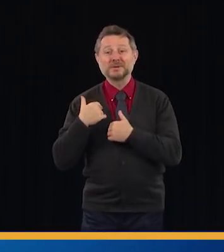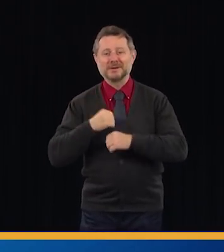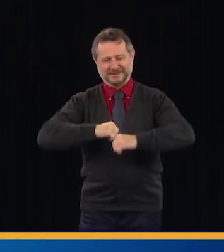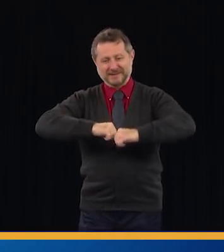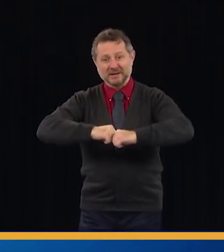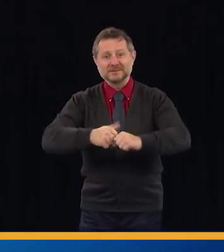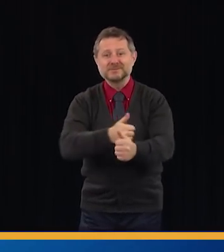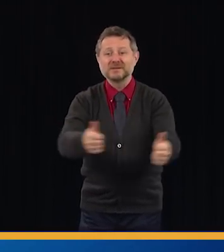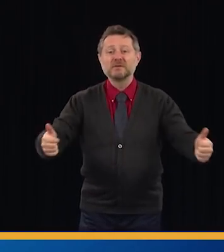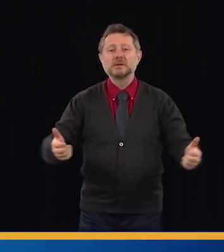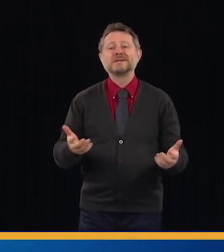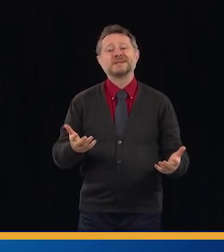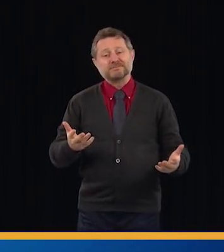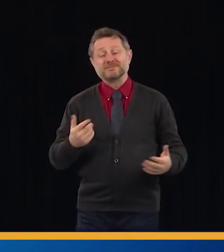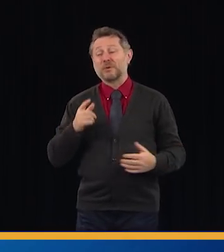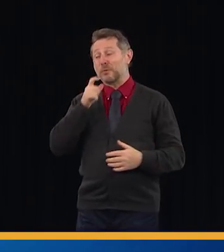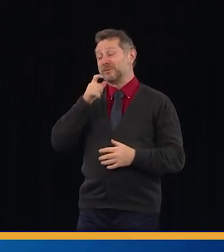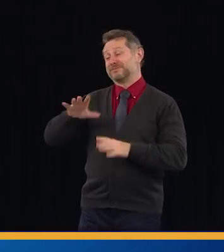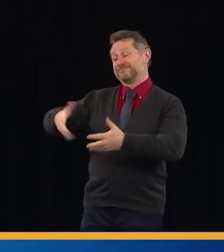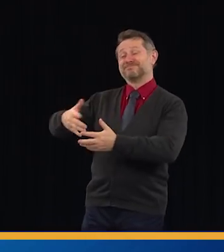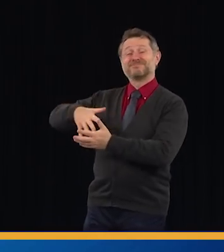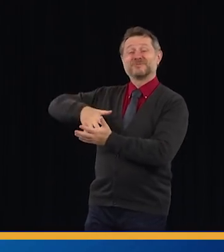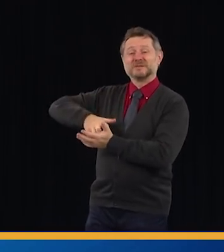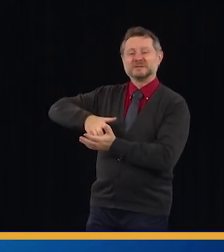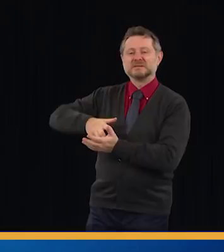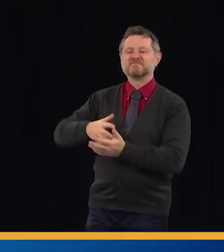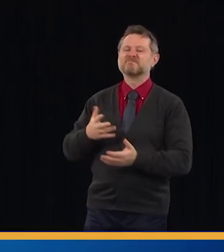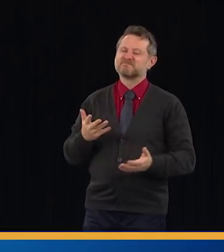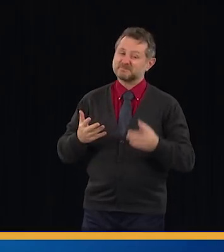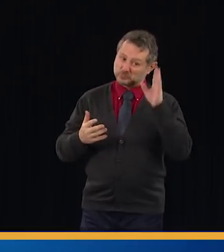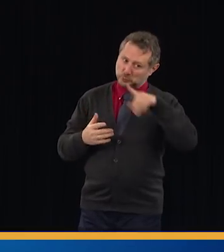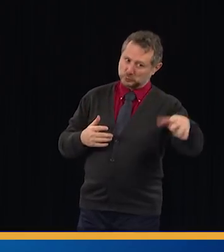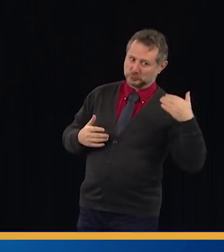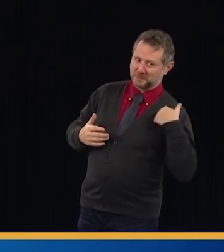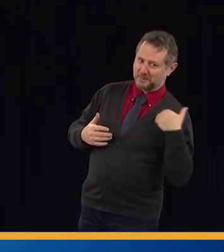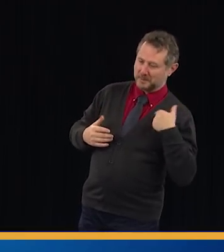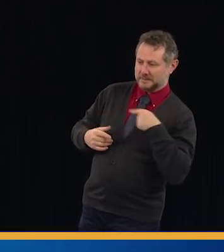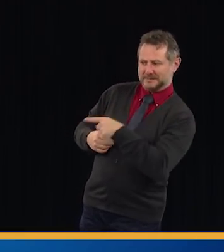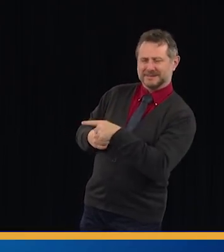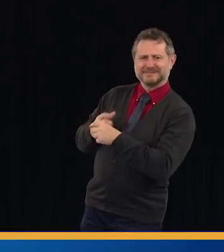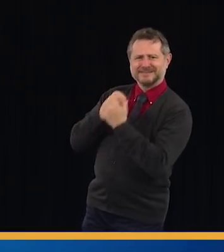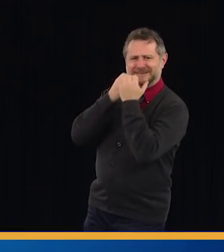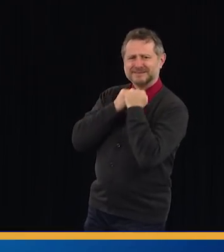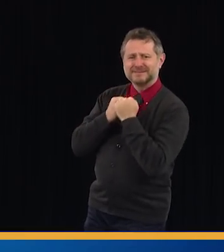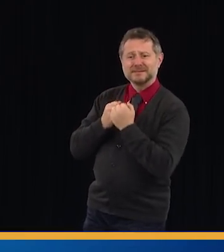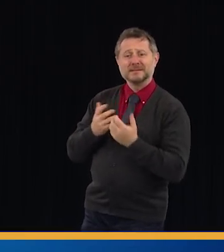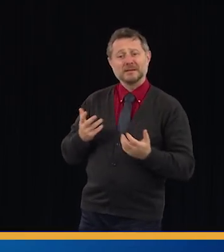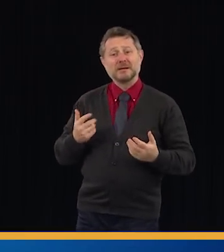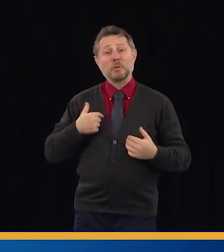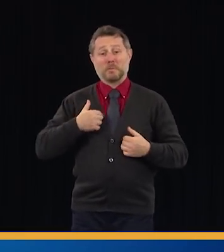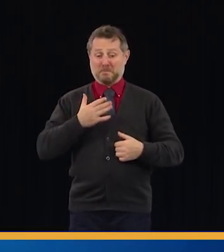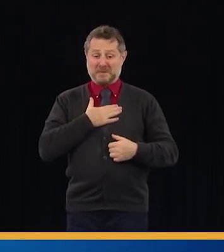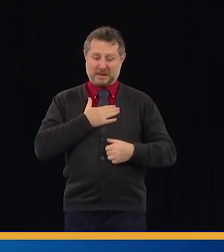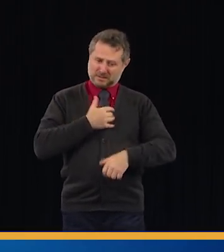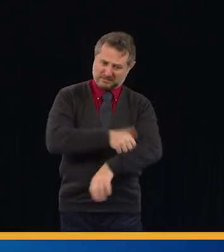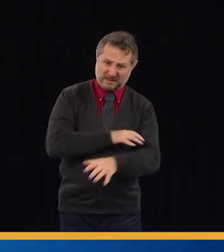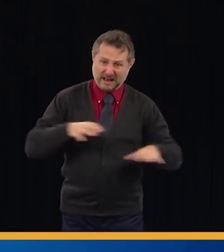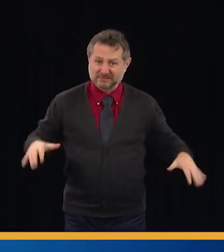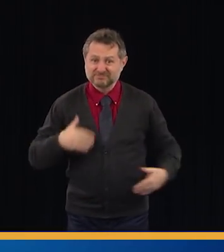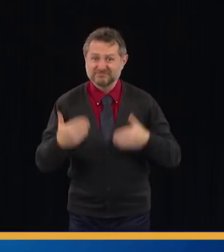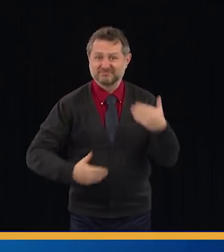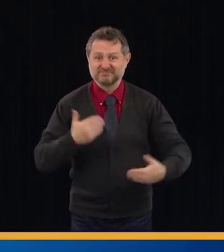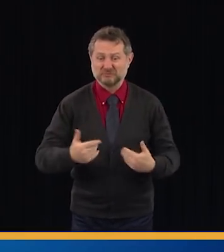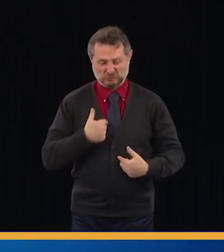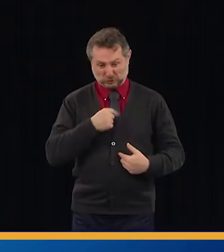Be responsible because the life you risk may not be your own. Those people who walk into